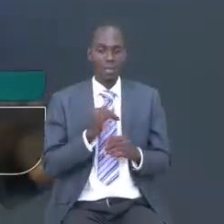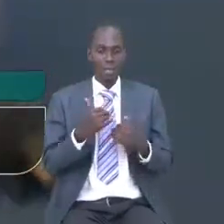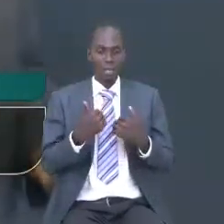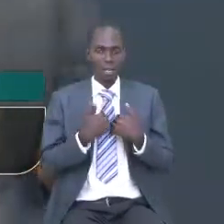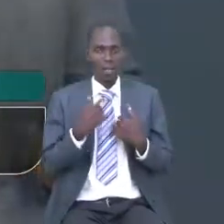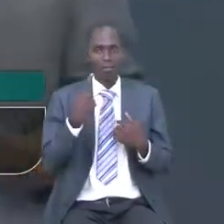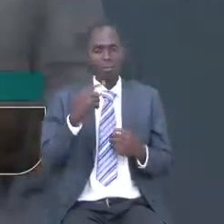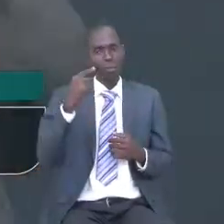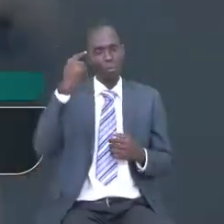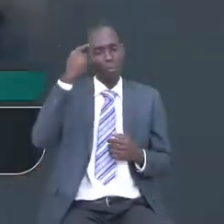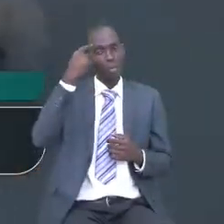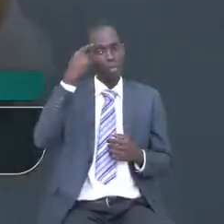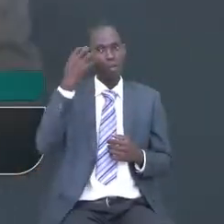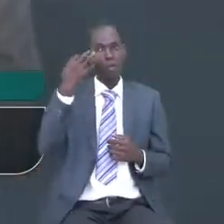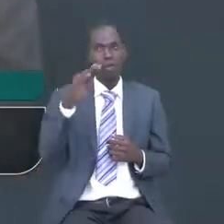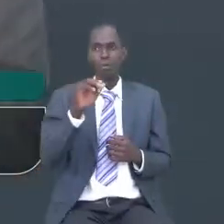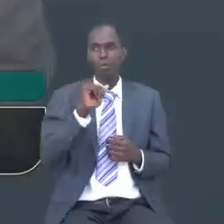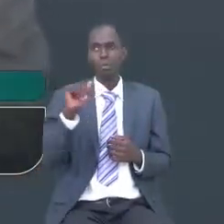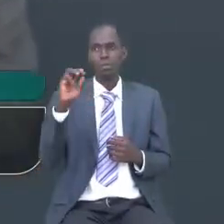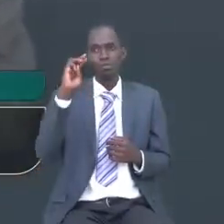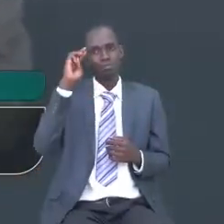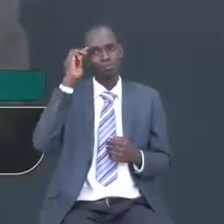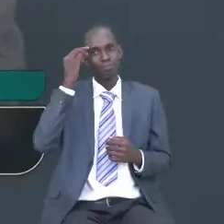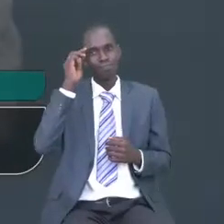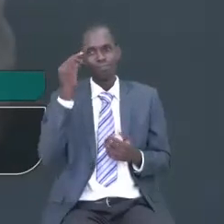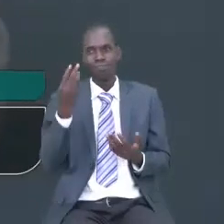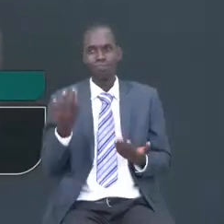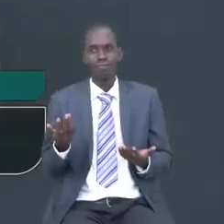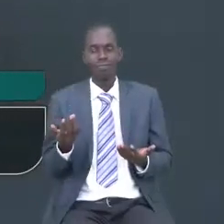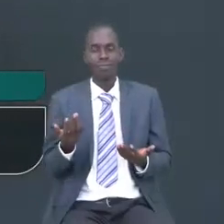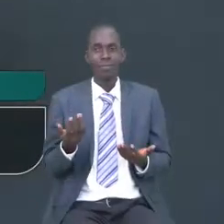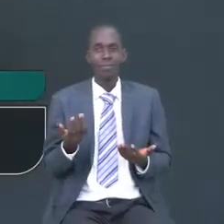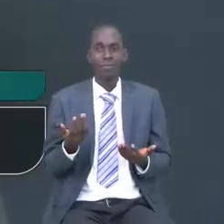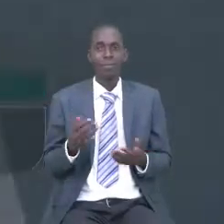mediocre, mindset of a mediocre,